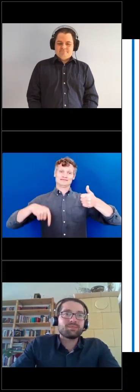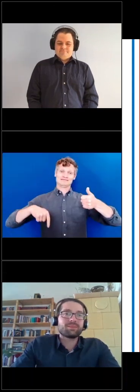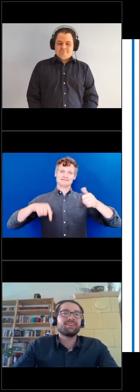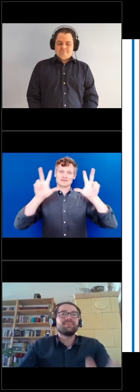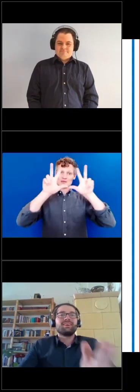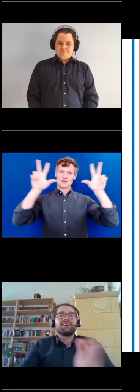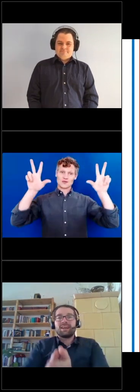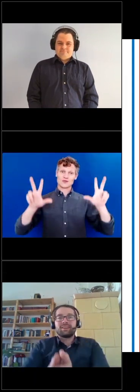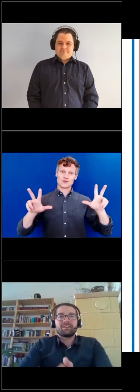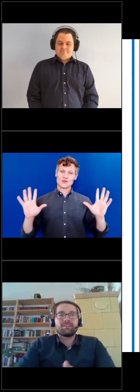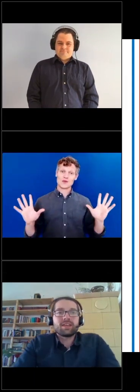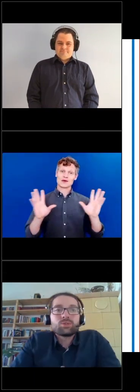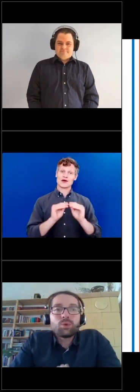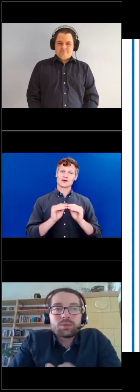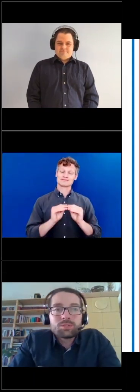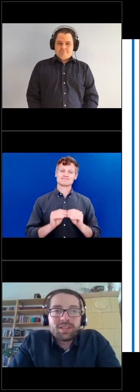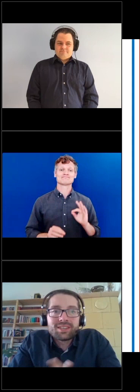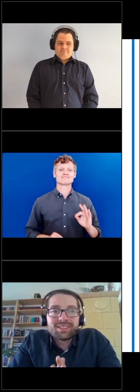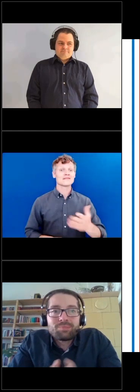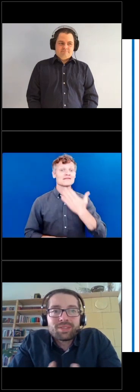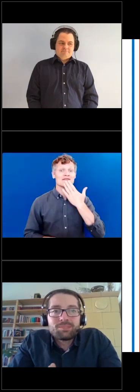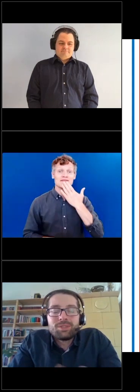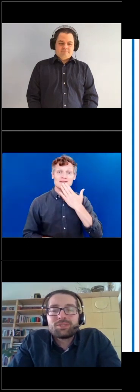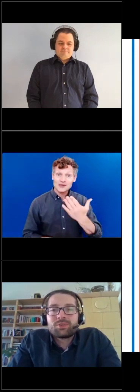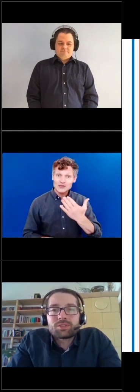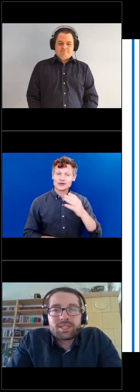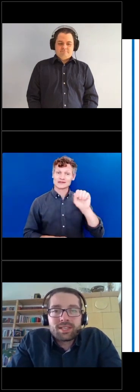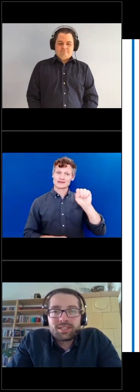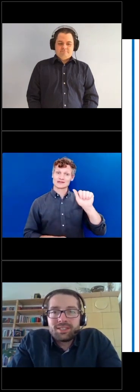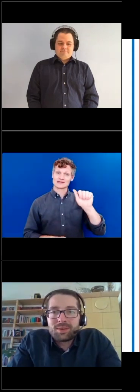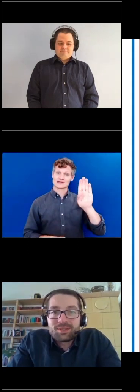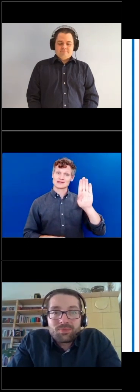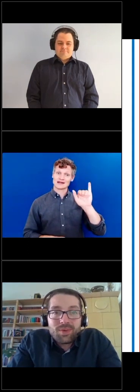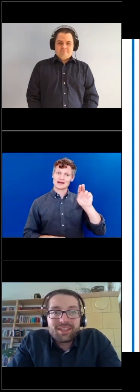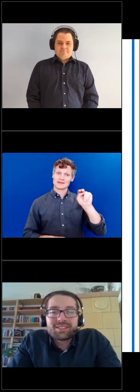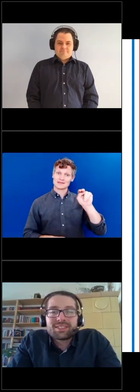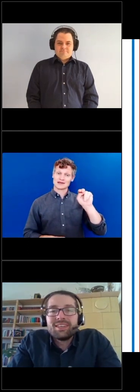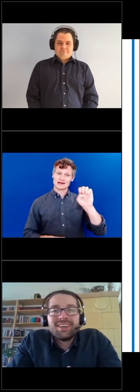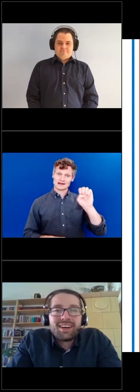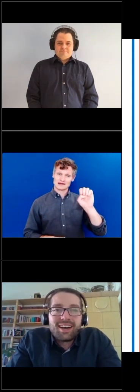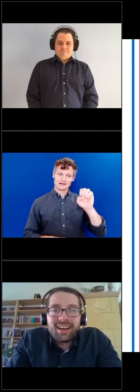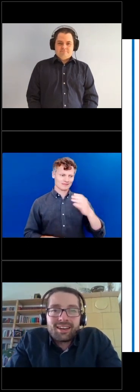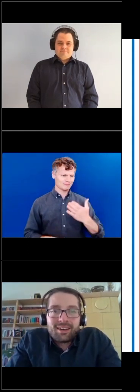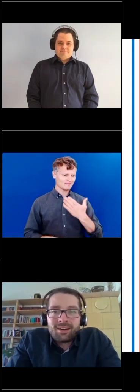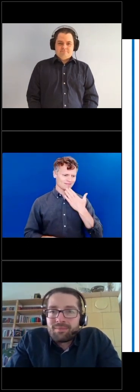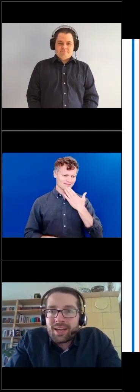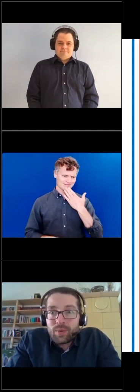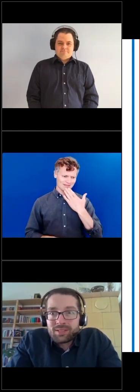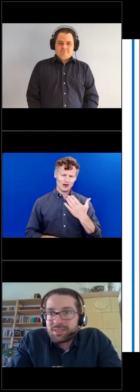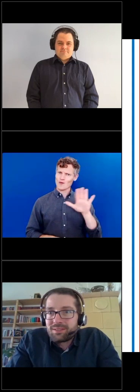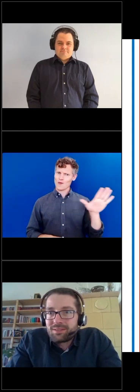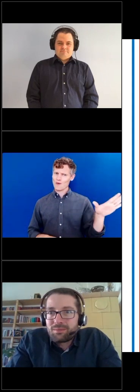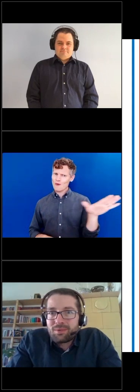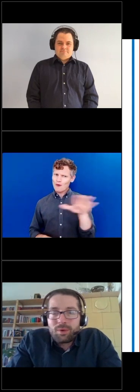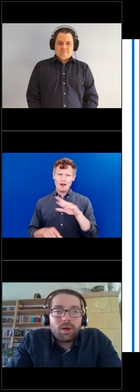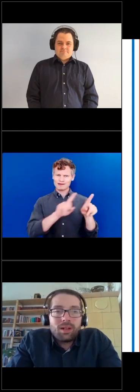Thank you, Sabrina. And thanks to all the speakers and participants for this great session. That was really interesting. And it